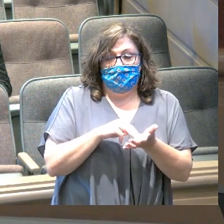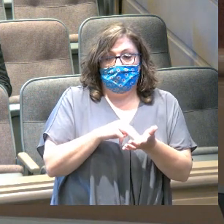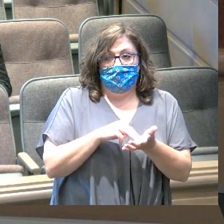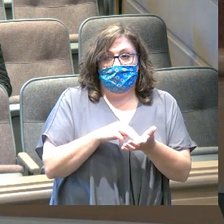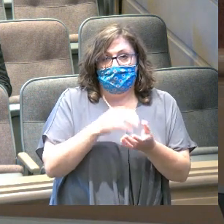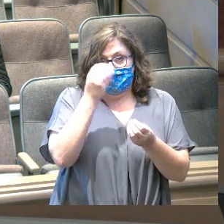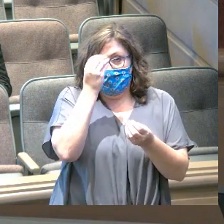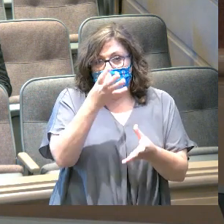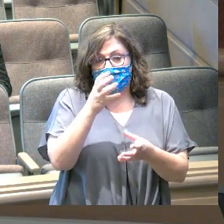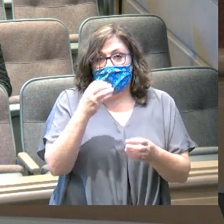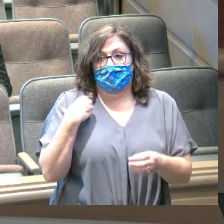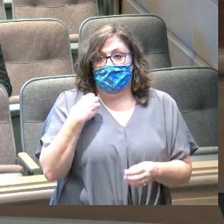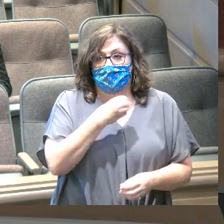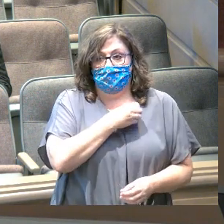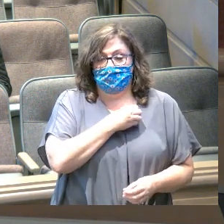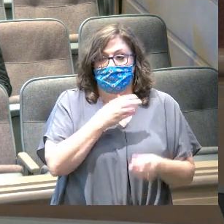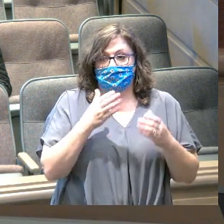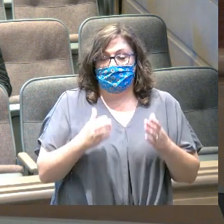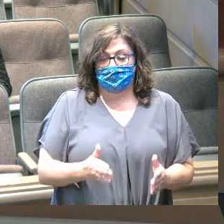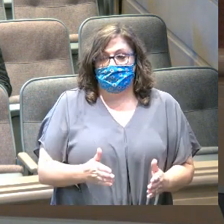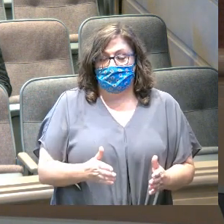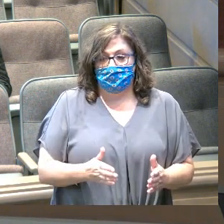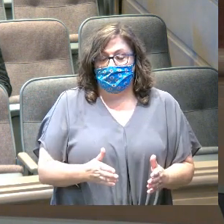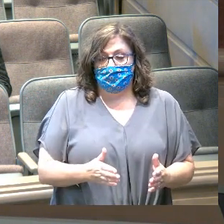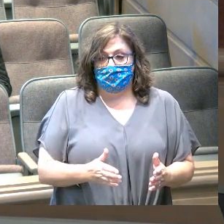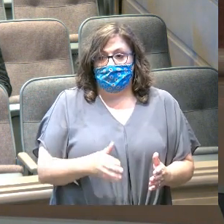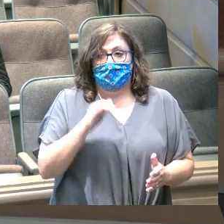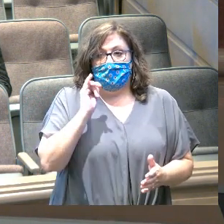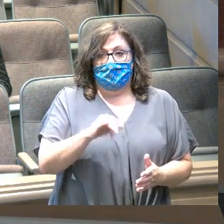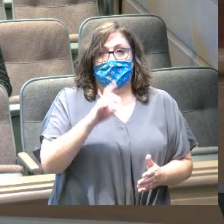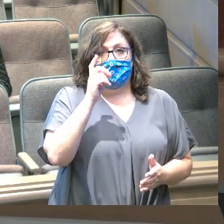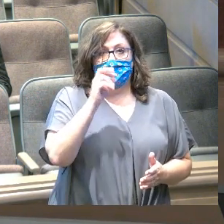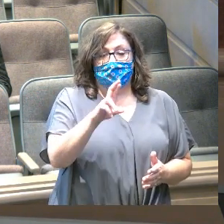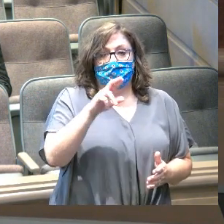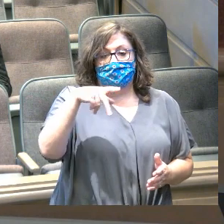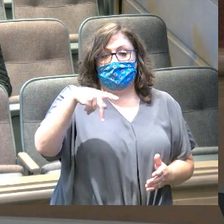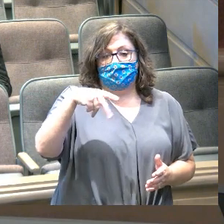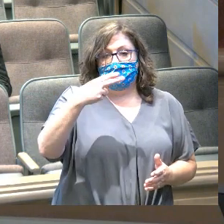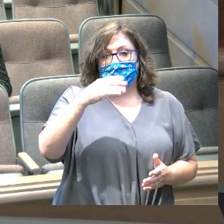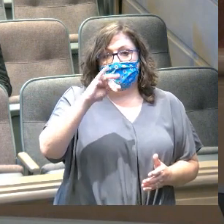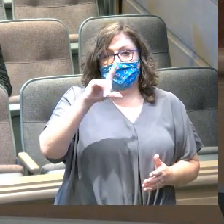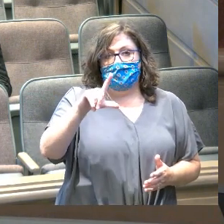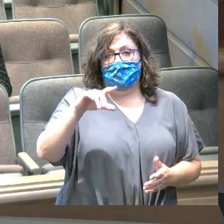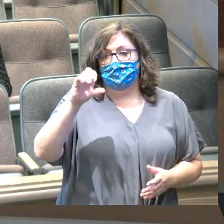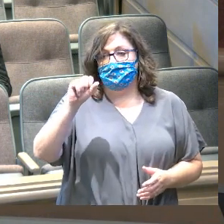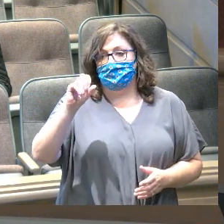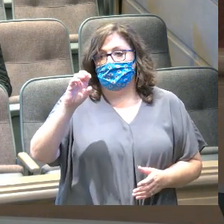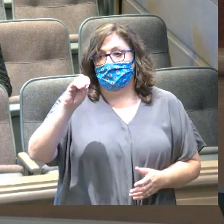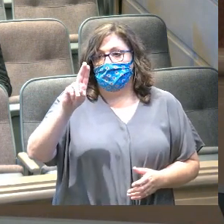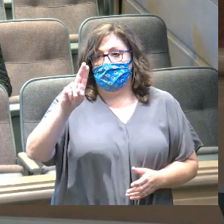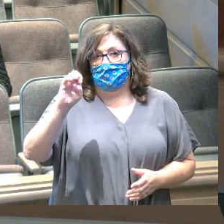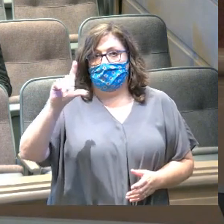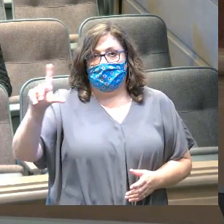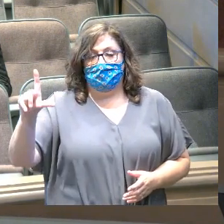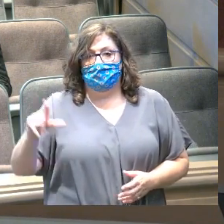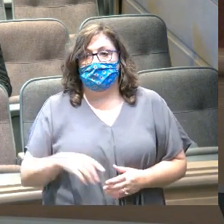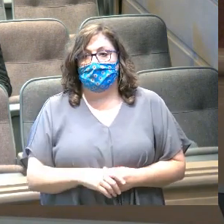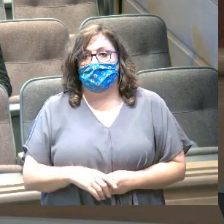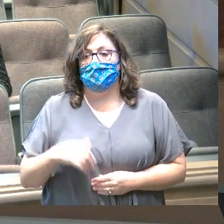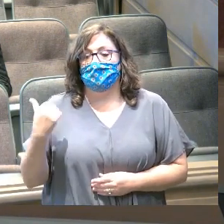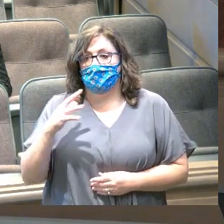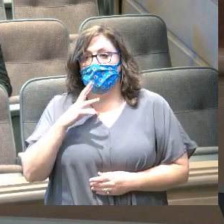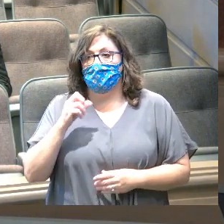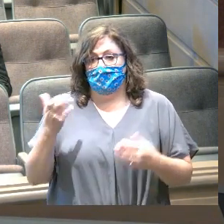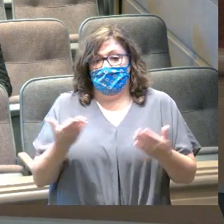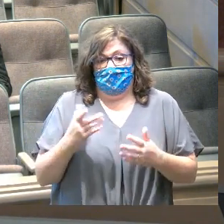Officer for Phoebe Putney Health System is with us today, Dr. Bill Sewell. We welcome Dr. Sewell back with us. He was here